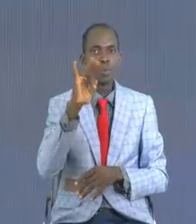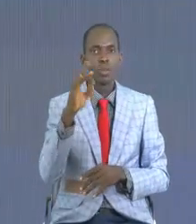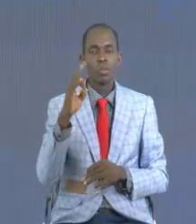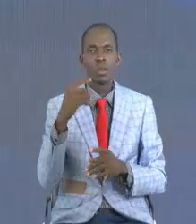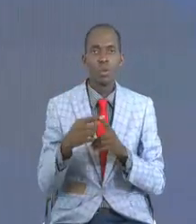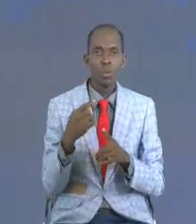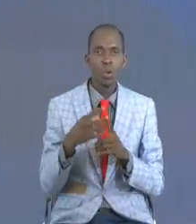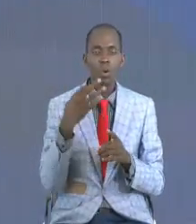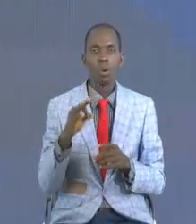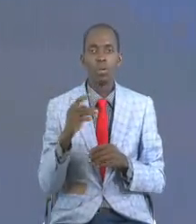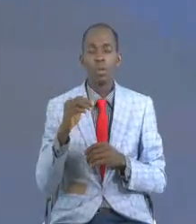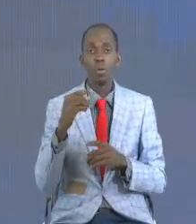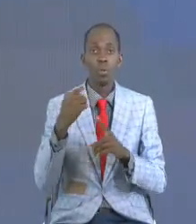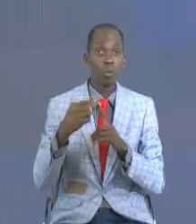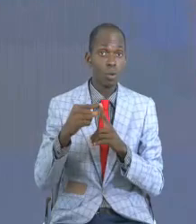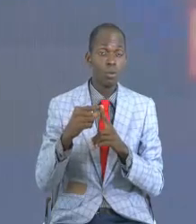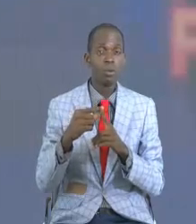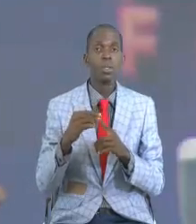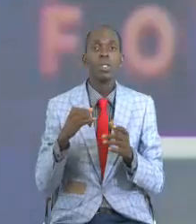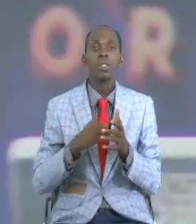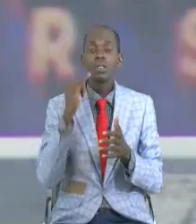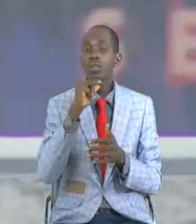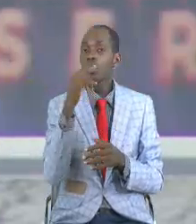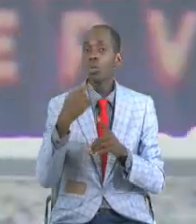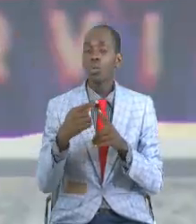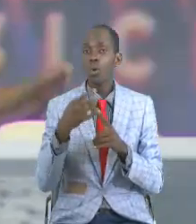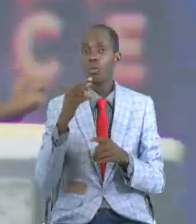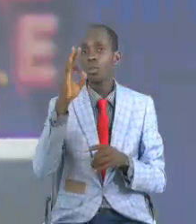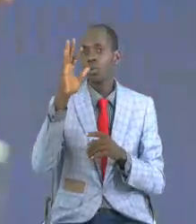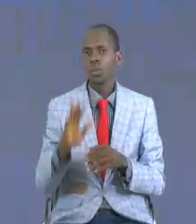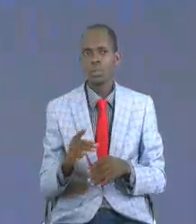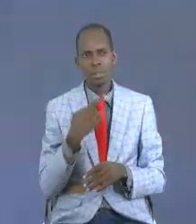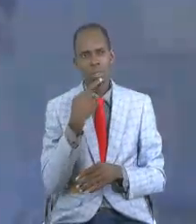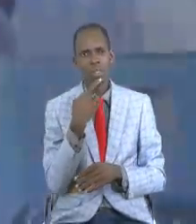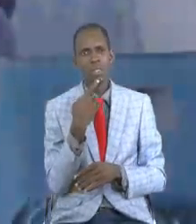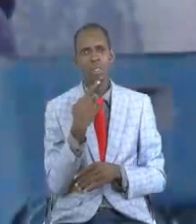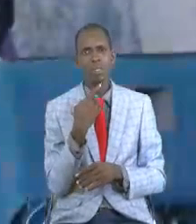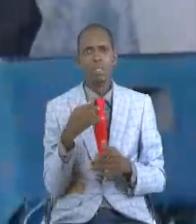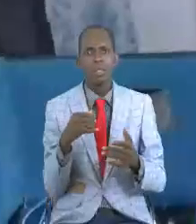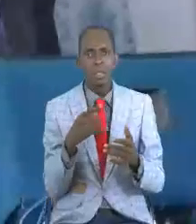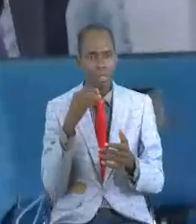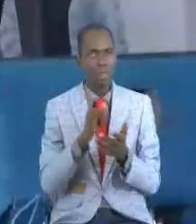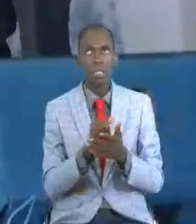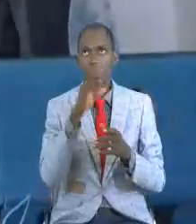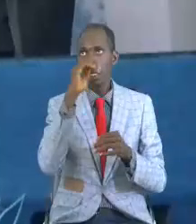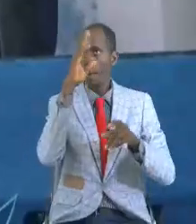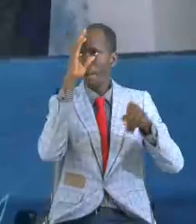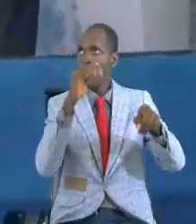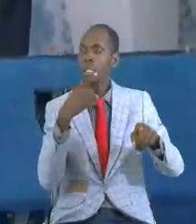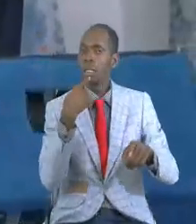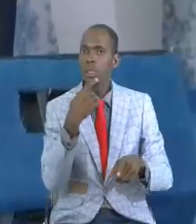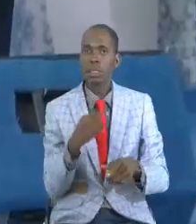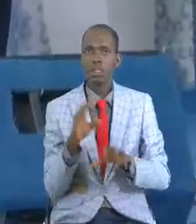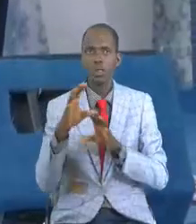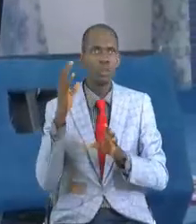don't understand. It's not the word of the preacher. They will say, did you hear what he said? Did you hear what